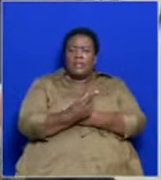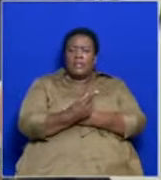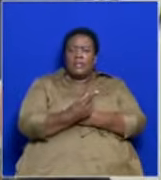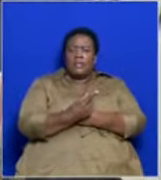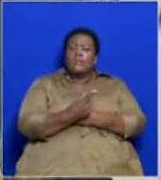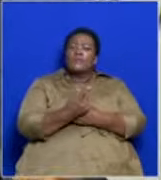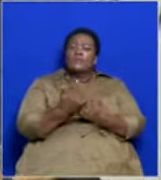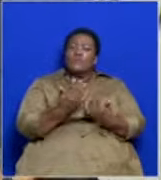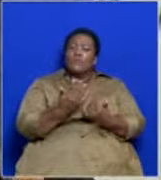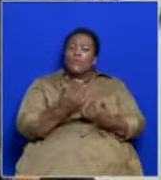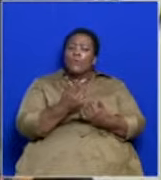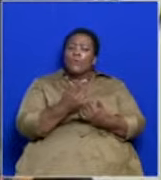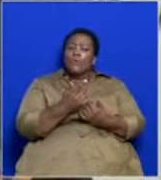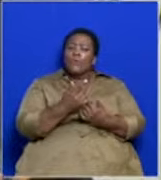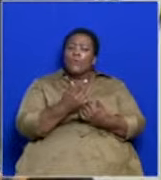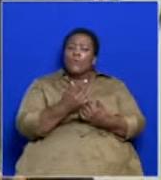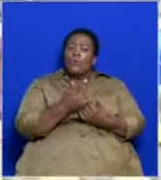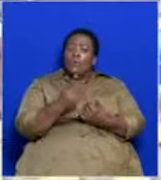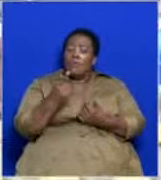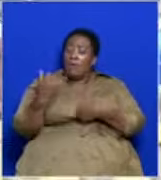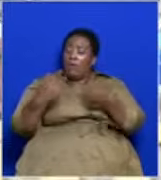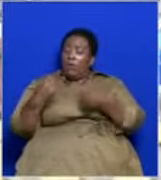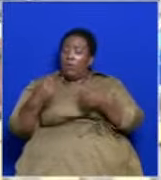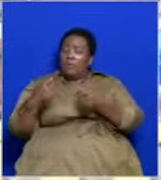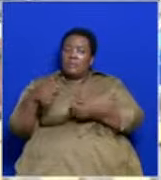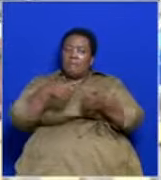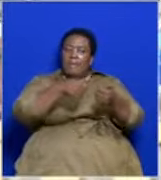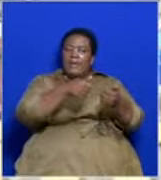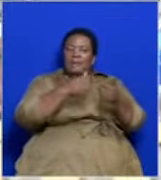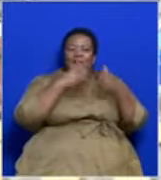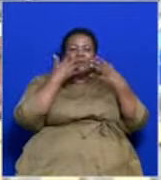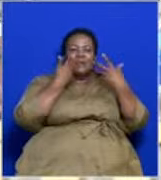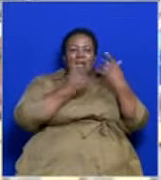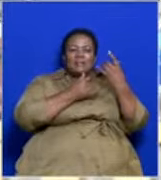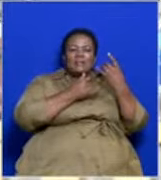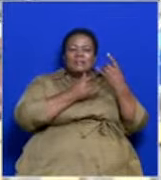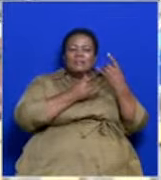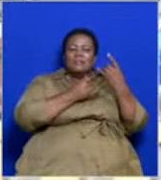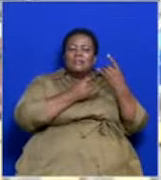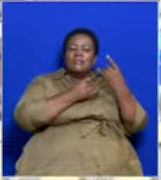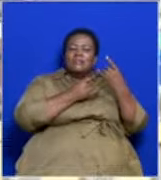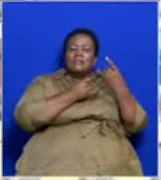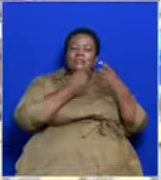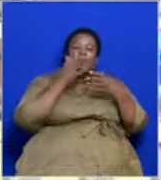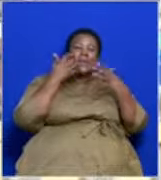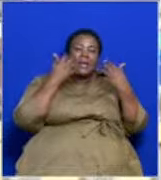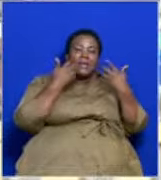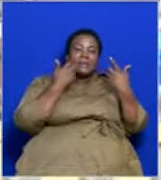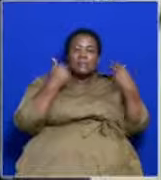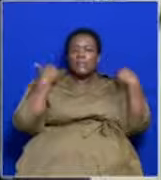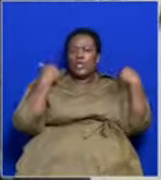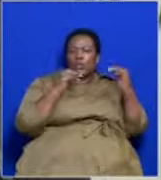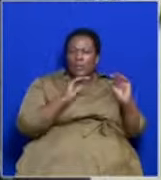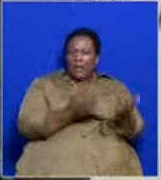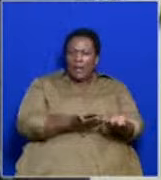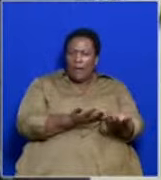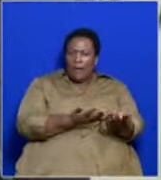whatever company, Cat Security? So my take, there is multiple